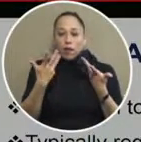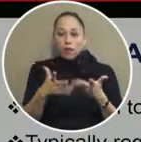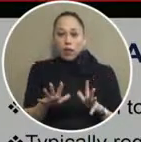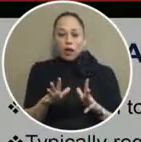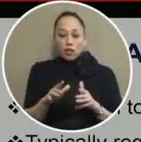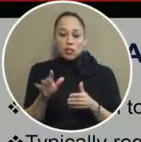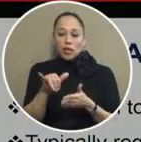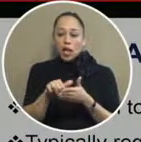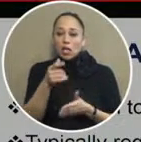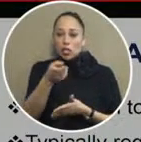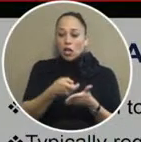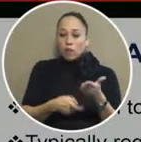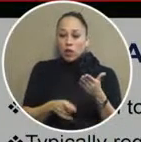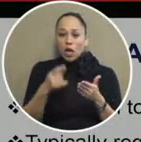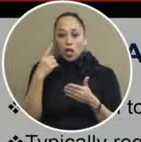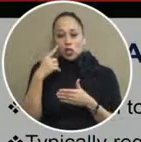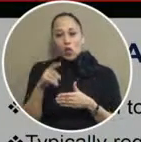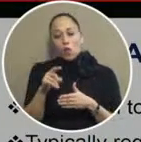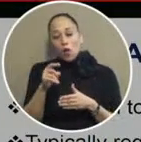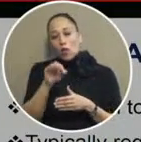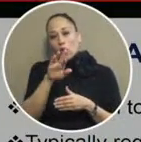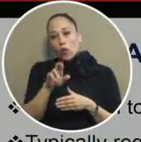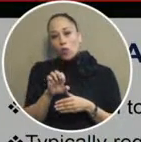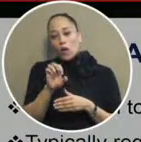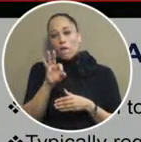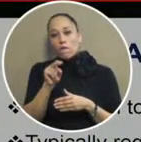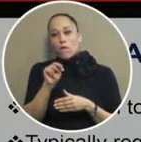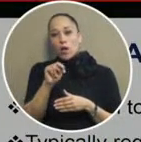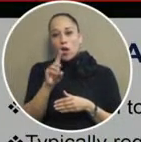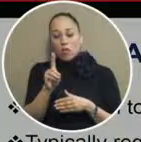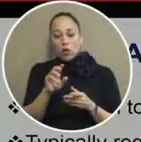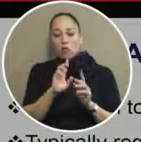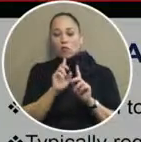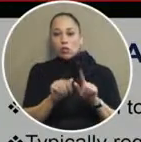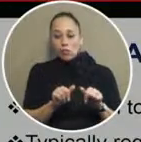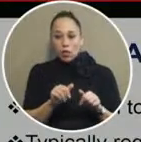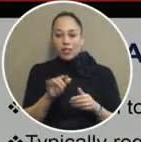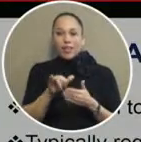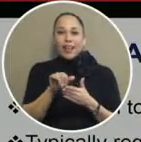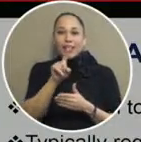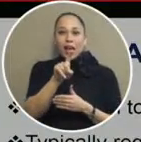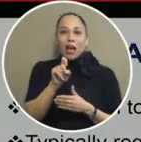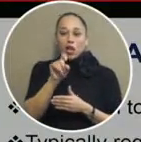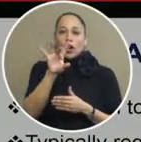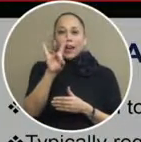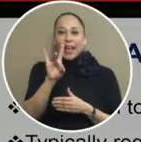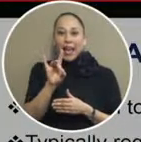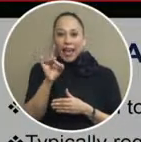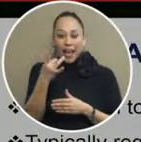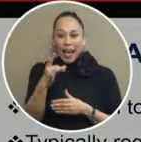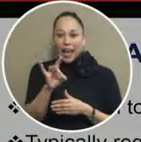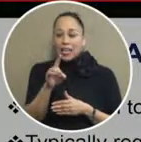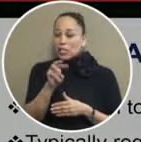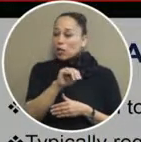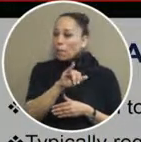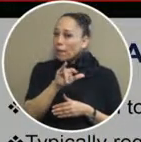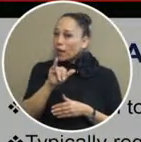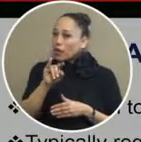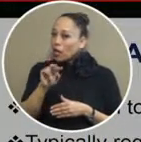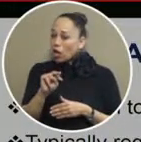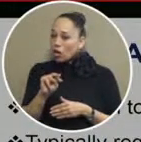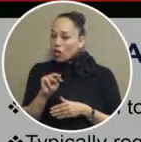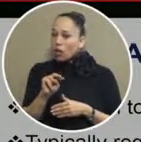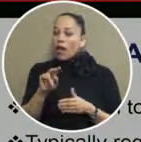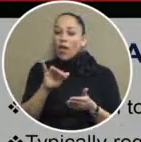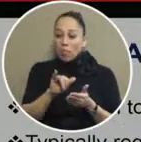built in all of these costs into the Coronavirus Relief Fund response, that $119 million. But we did,